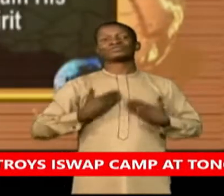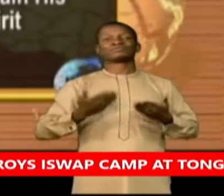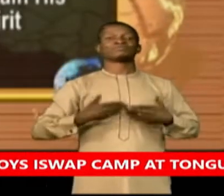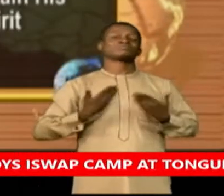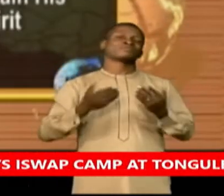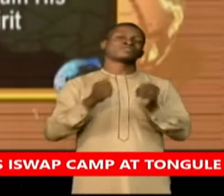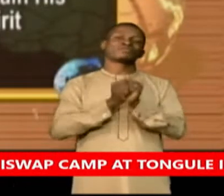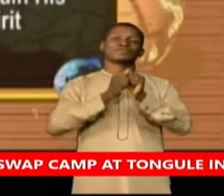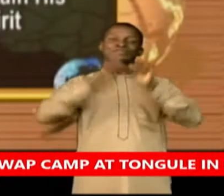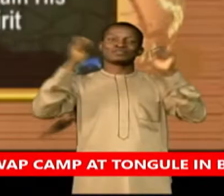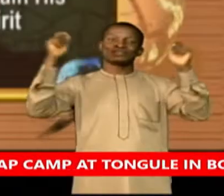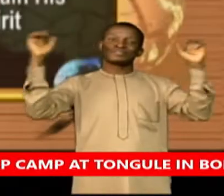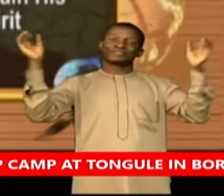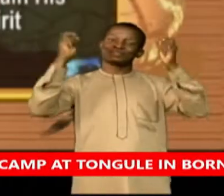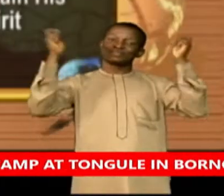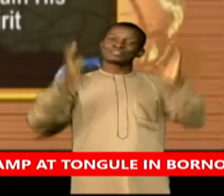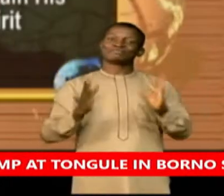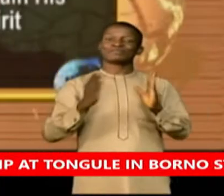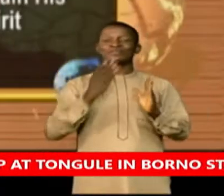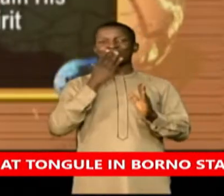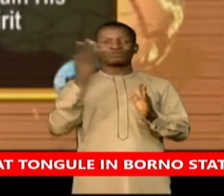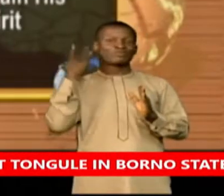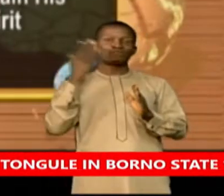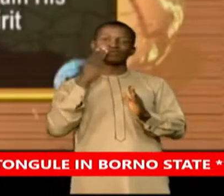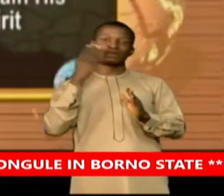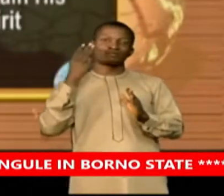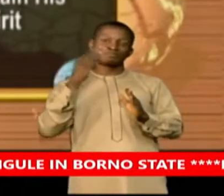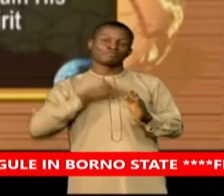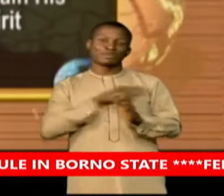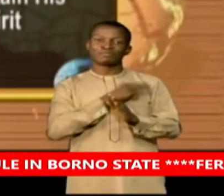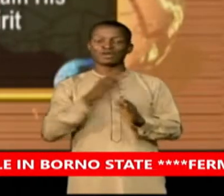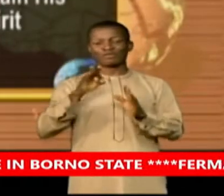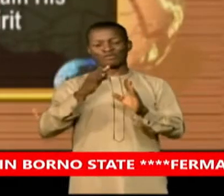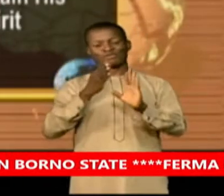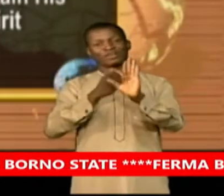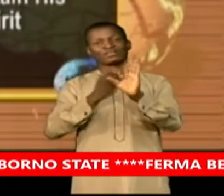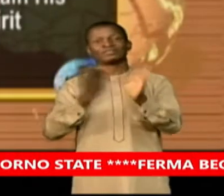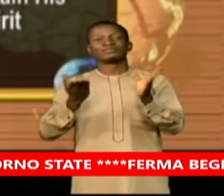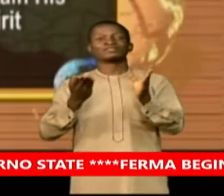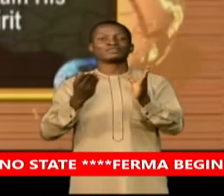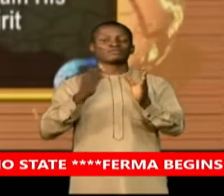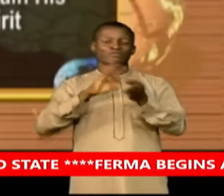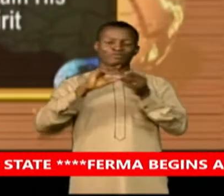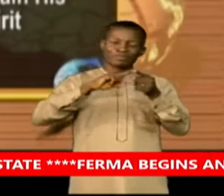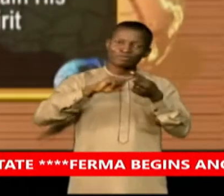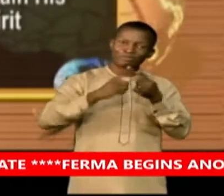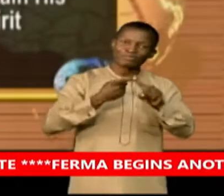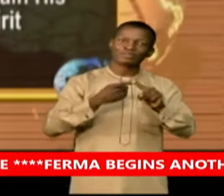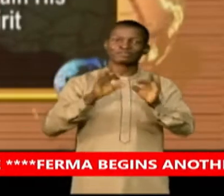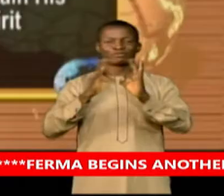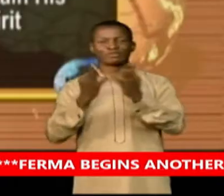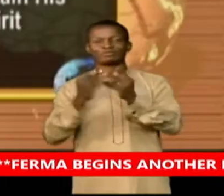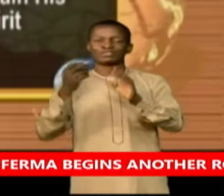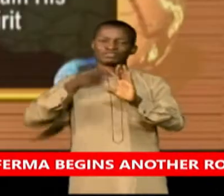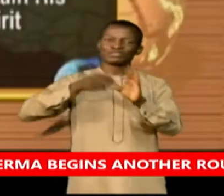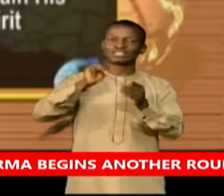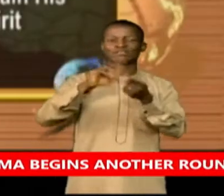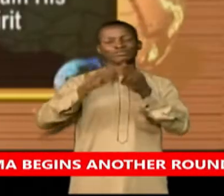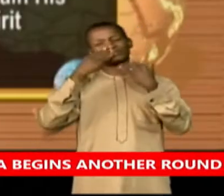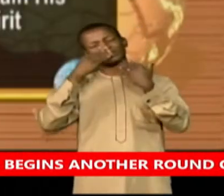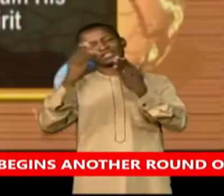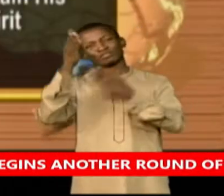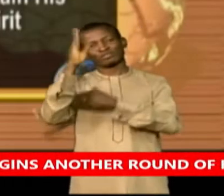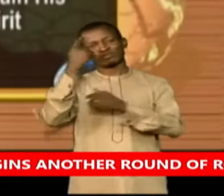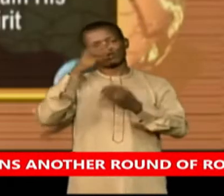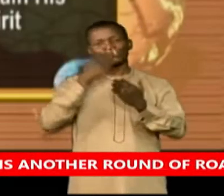with a celebrant, a former member of the House of Representatives, his family and friends, joining them to thank God for good health,